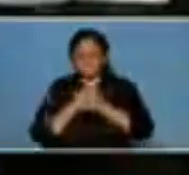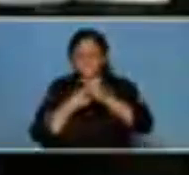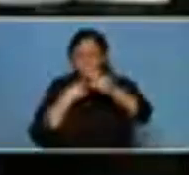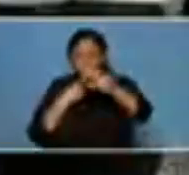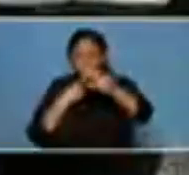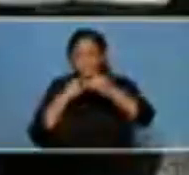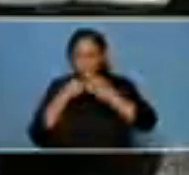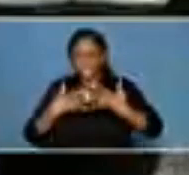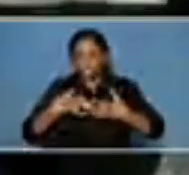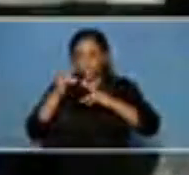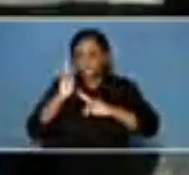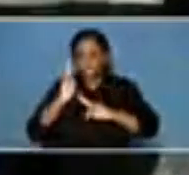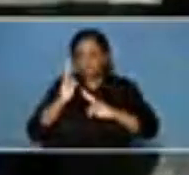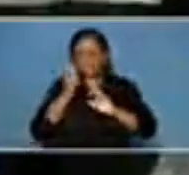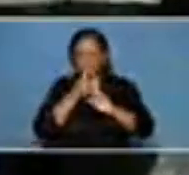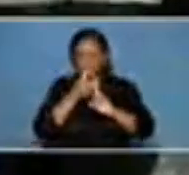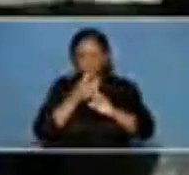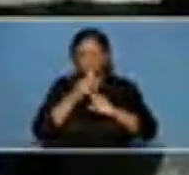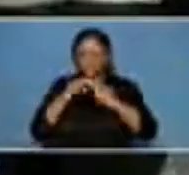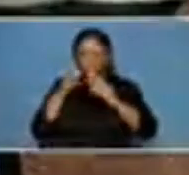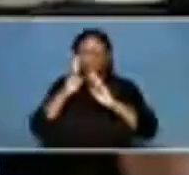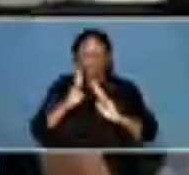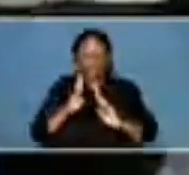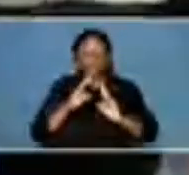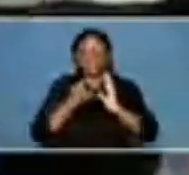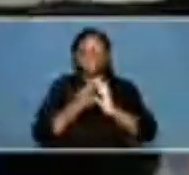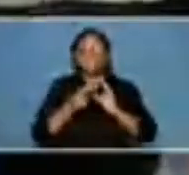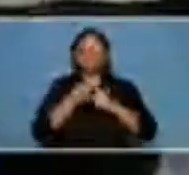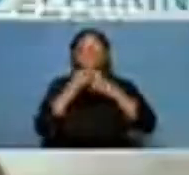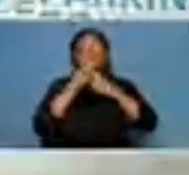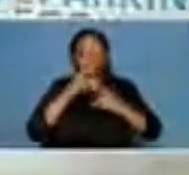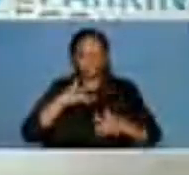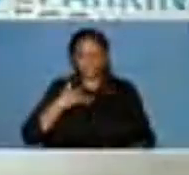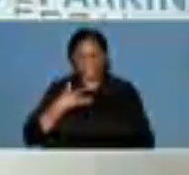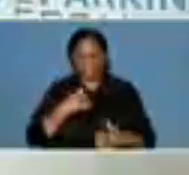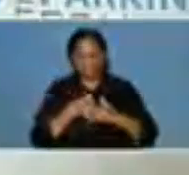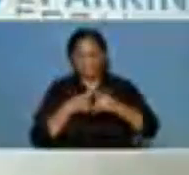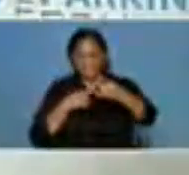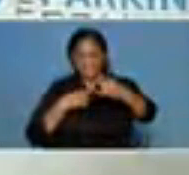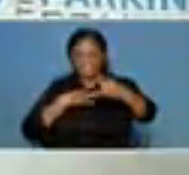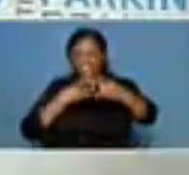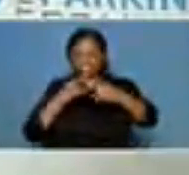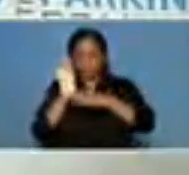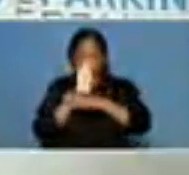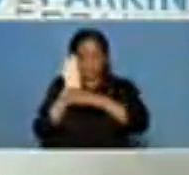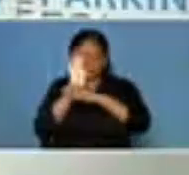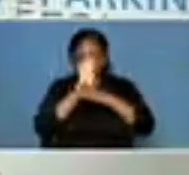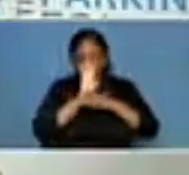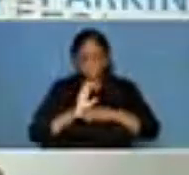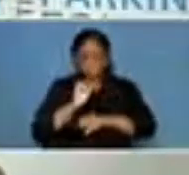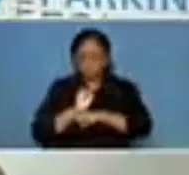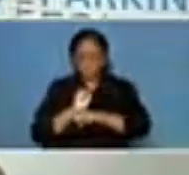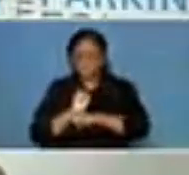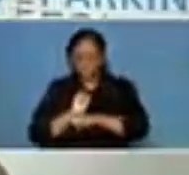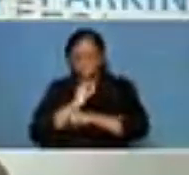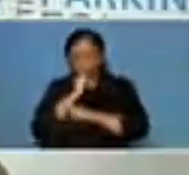own home. So when you are honored in your own home, it's a very special feeling. It's interesting. You're busy working. You don't think that